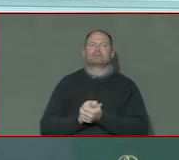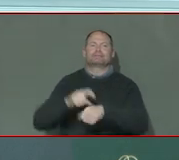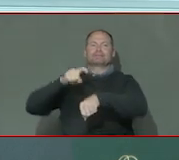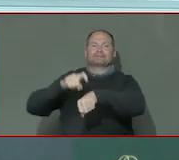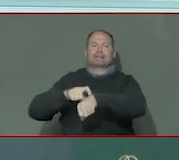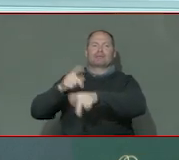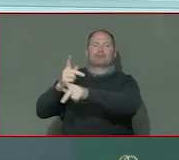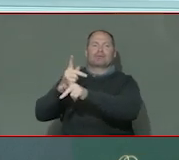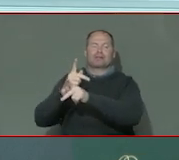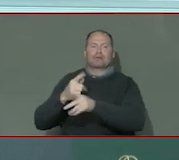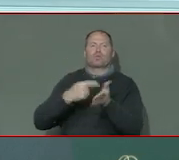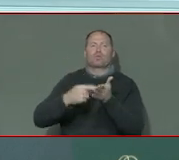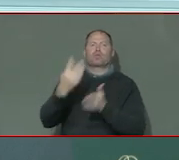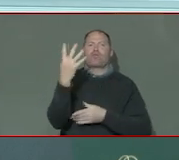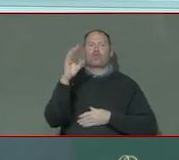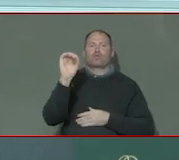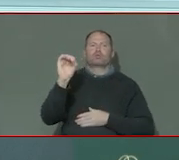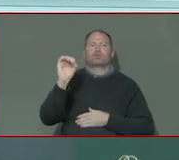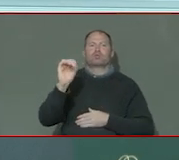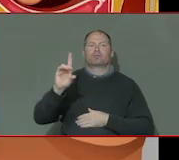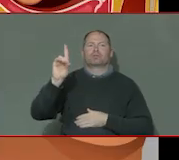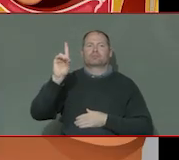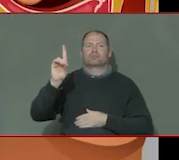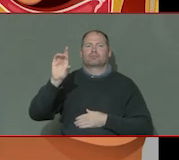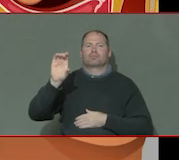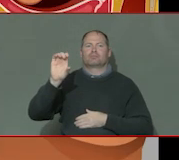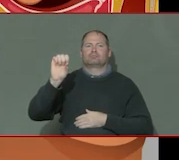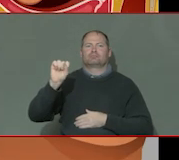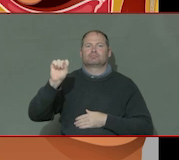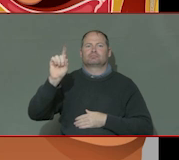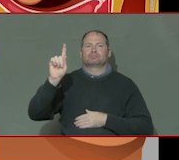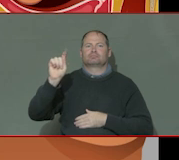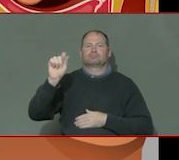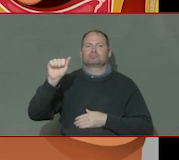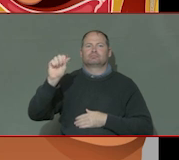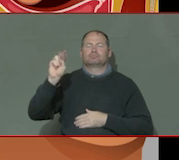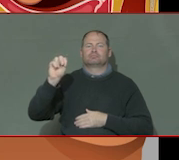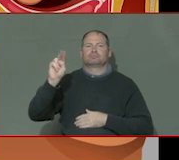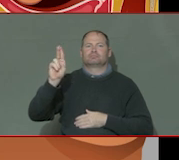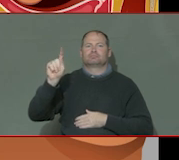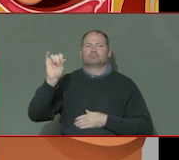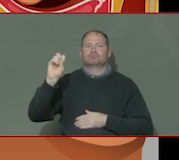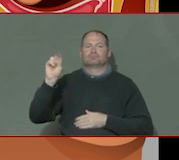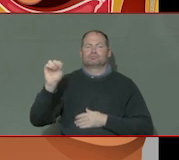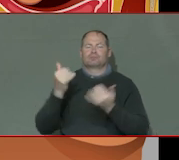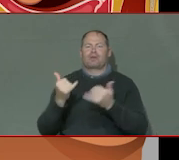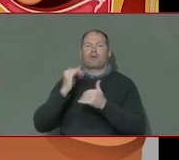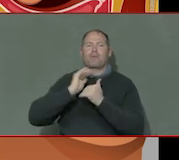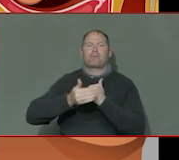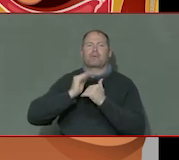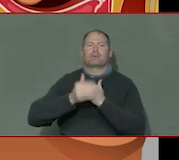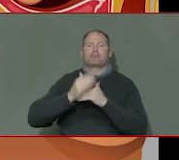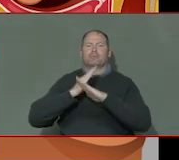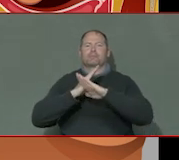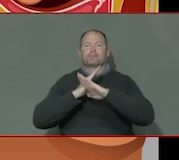for 40 weeks. So our fetus, of course, must be protected. Again, the same as with the